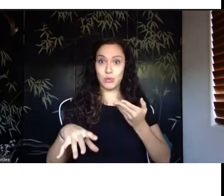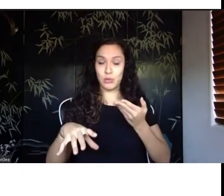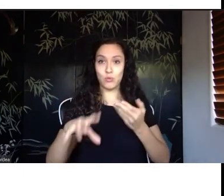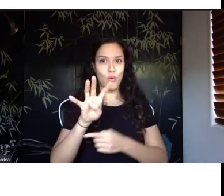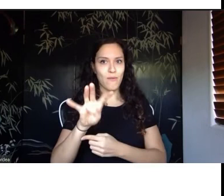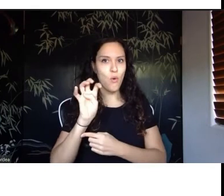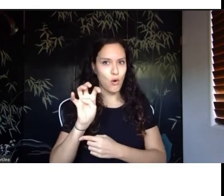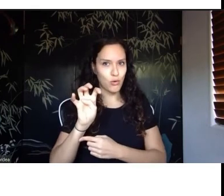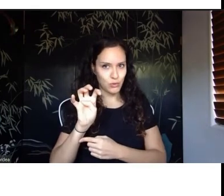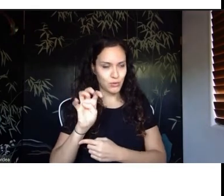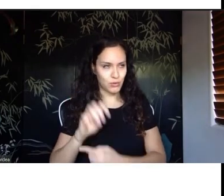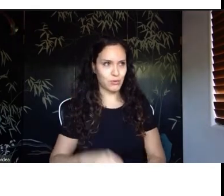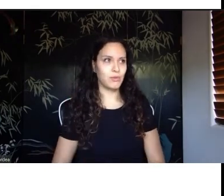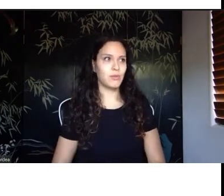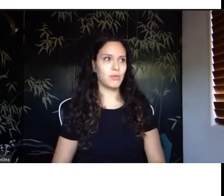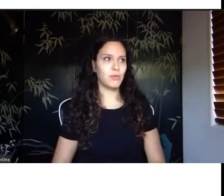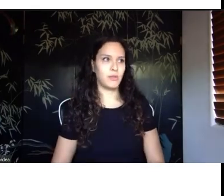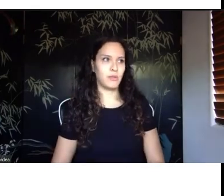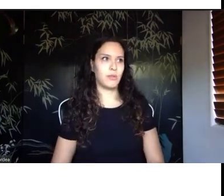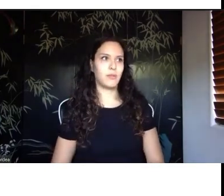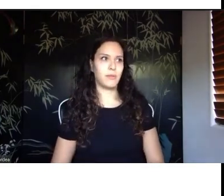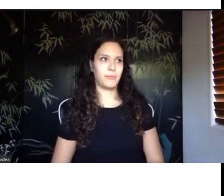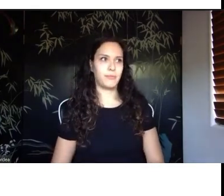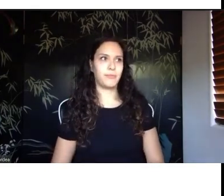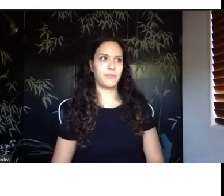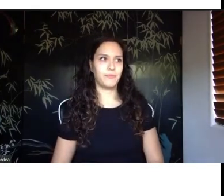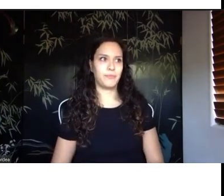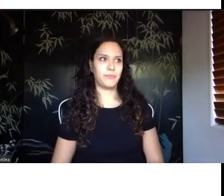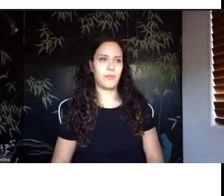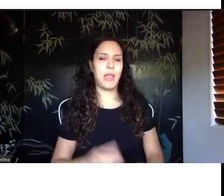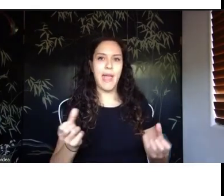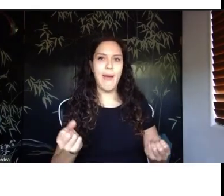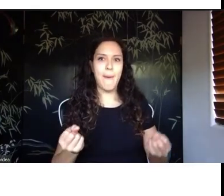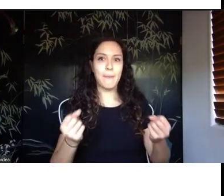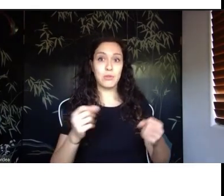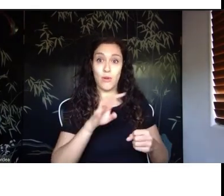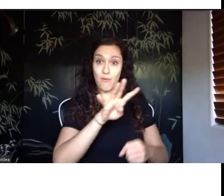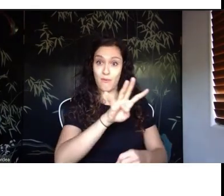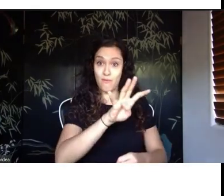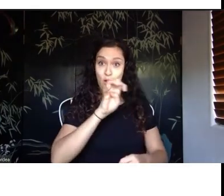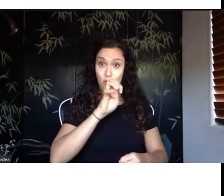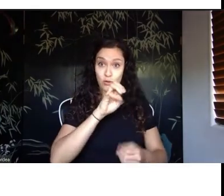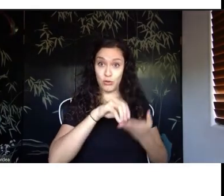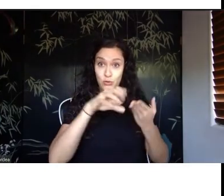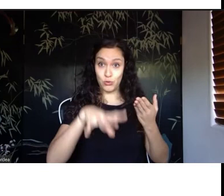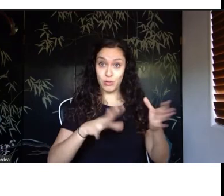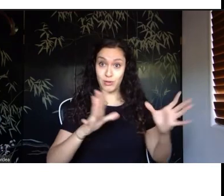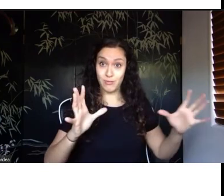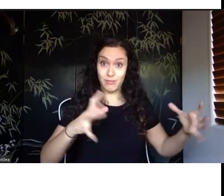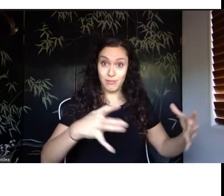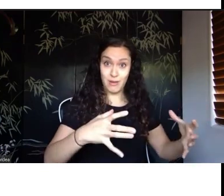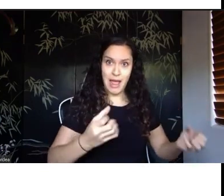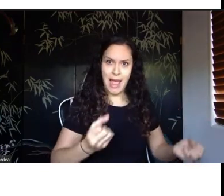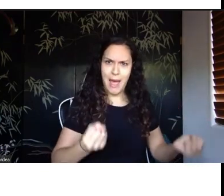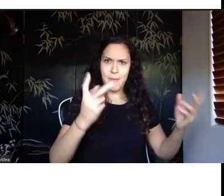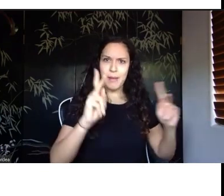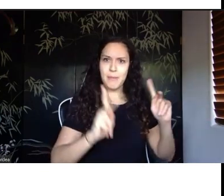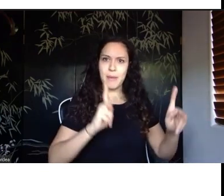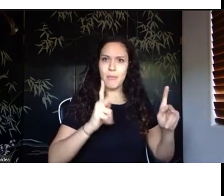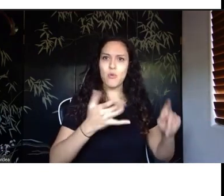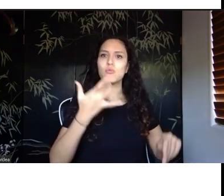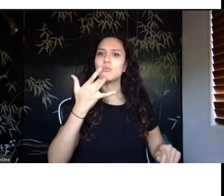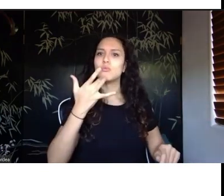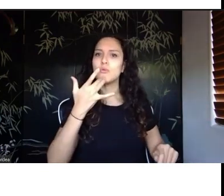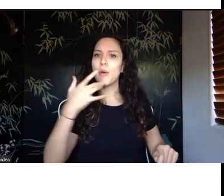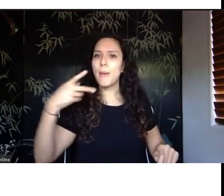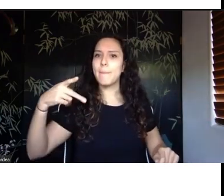400 students? Okay, whoa, okay. Let's see. So I know there's 400 students, but it's asking how many would choose pizza.